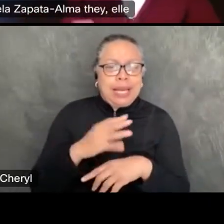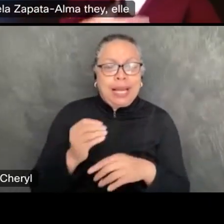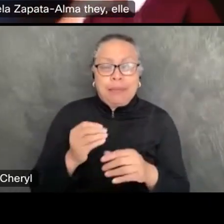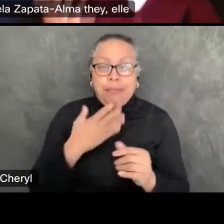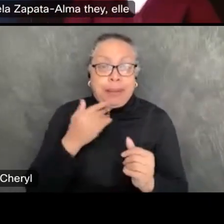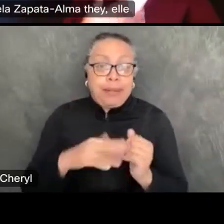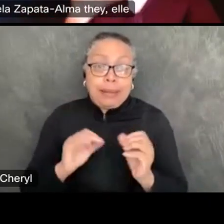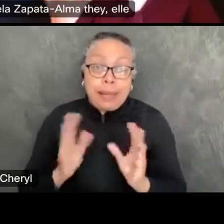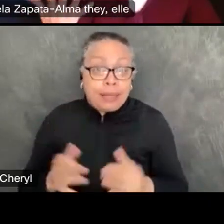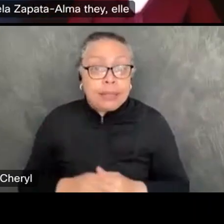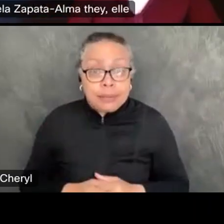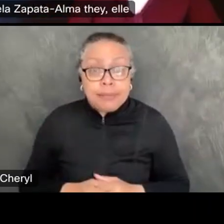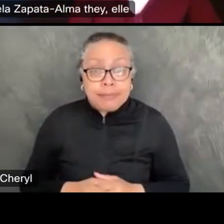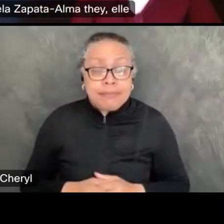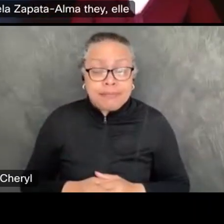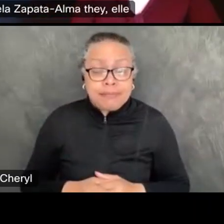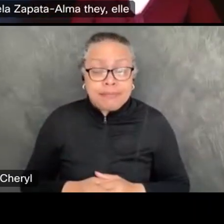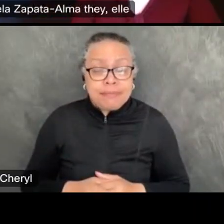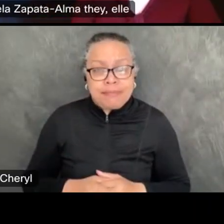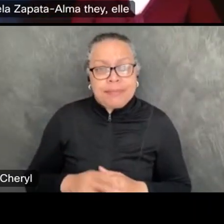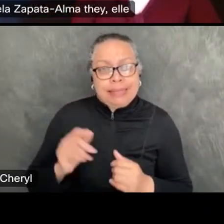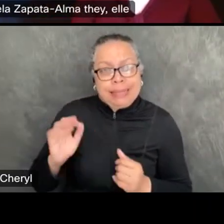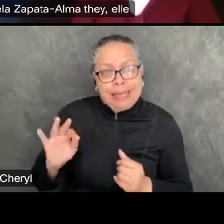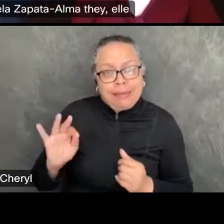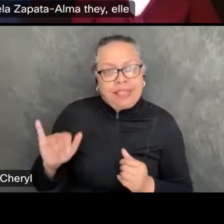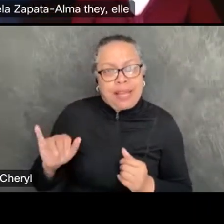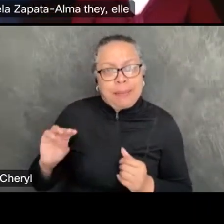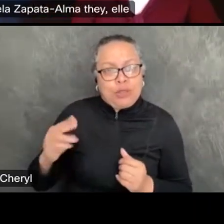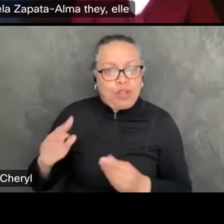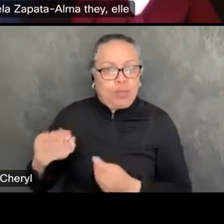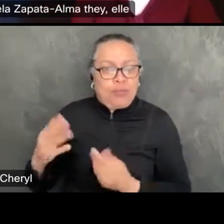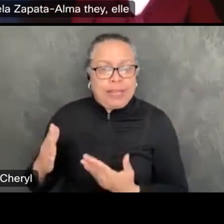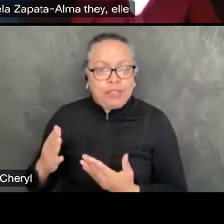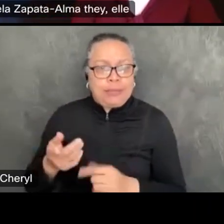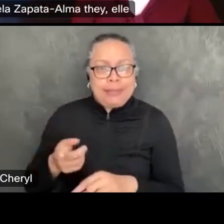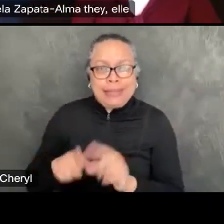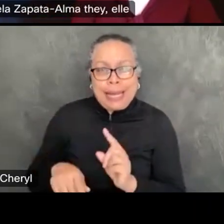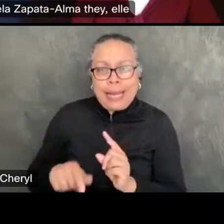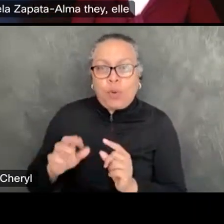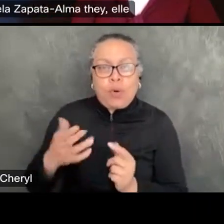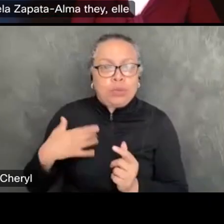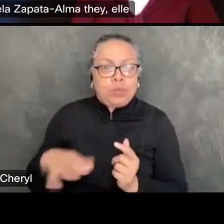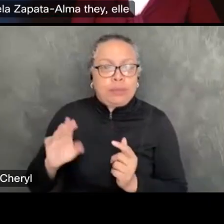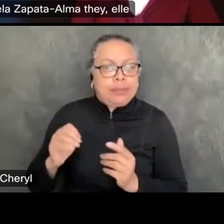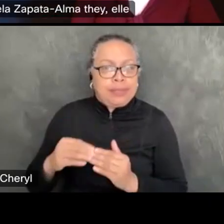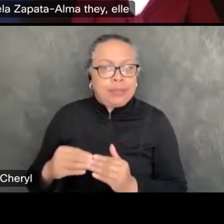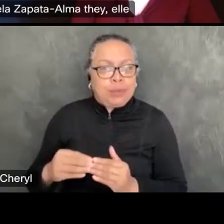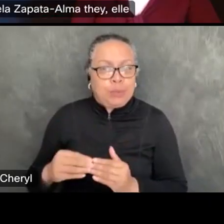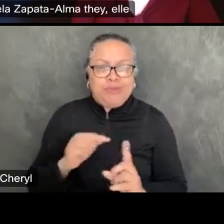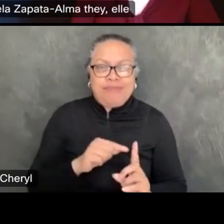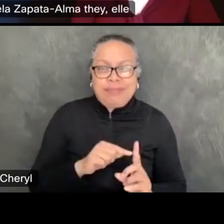nothing if the mental health provider is unable or unwilling to be flexible.